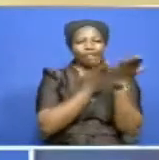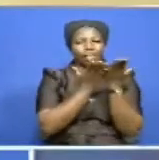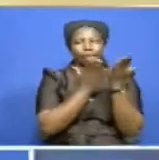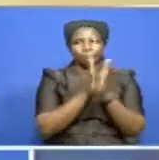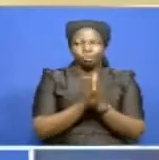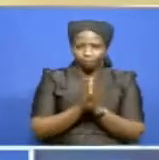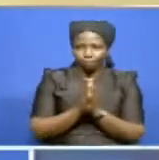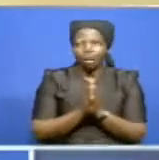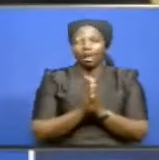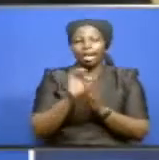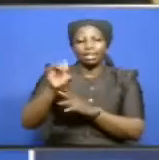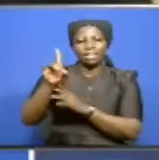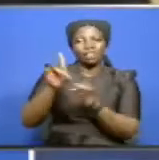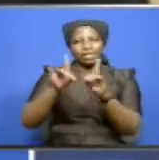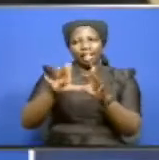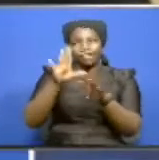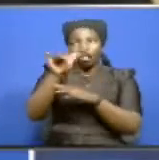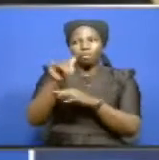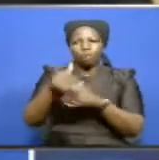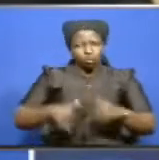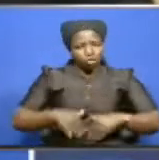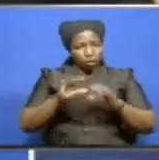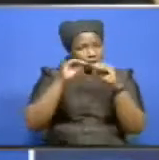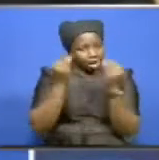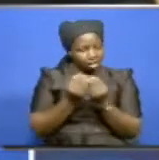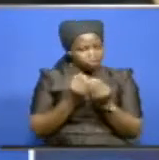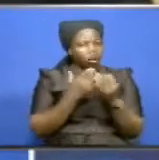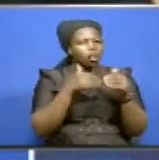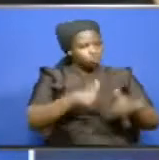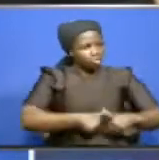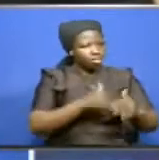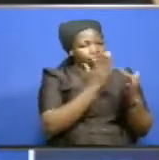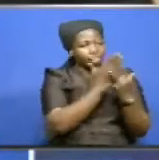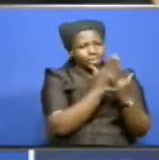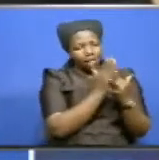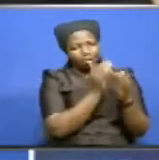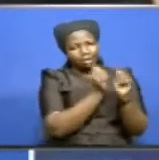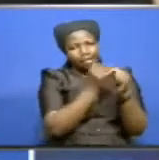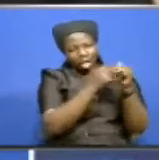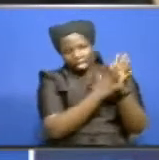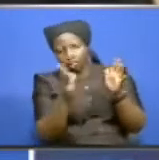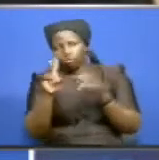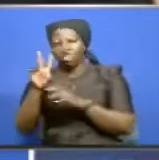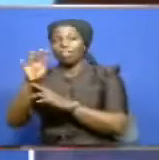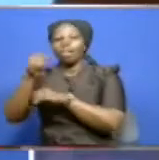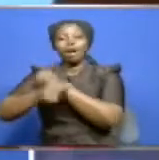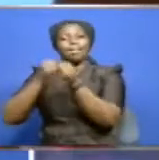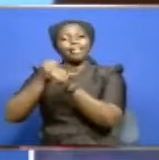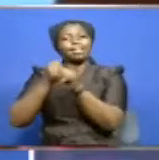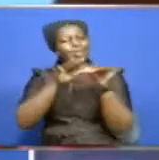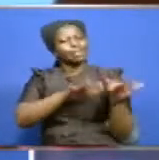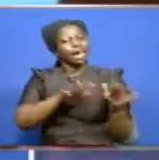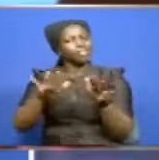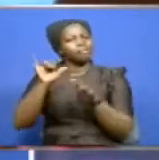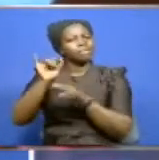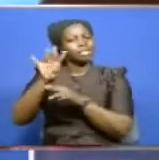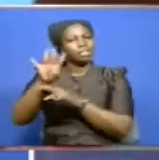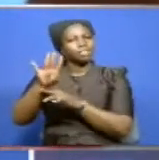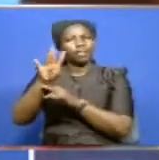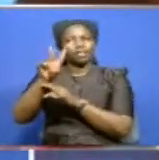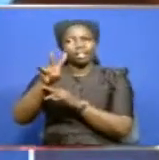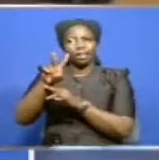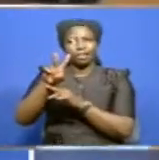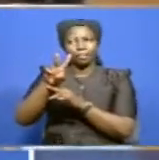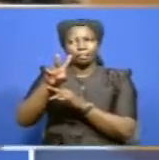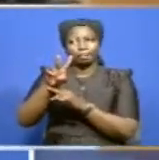Stretchers Youth Organization, youths aged between 18 and 24 years have fallen victims of GBV as they struggle with identity crisis in